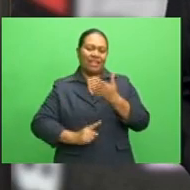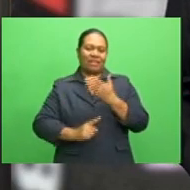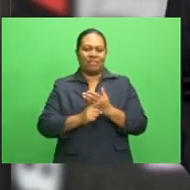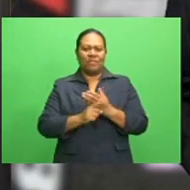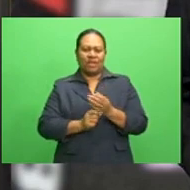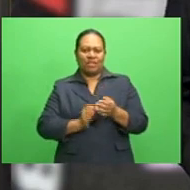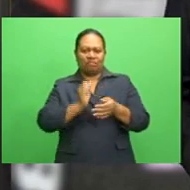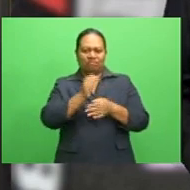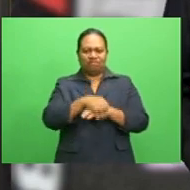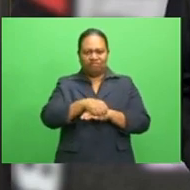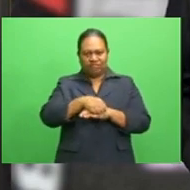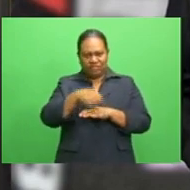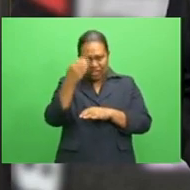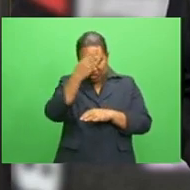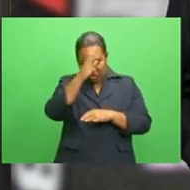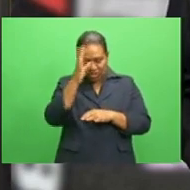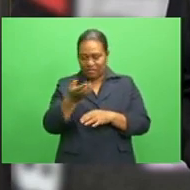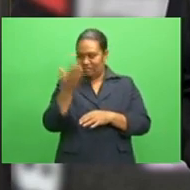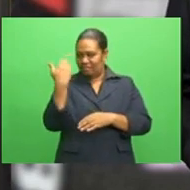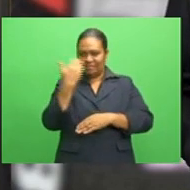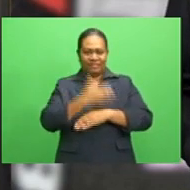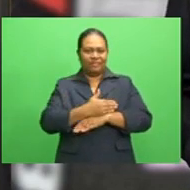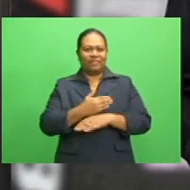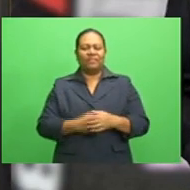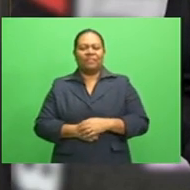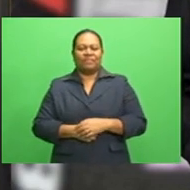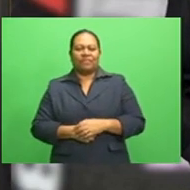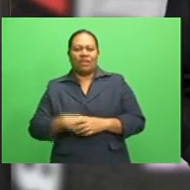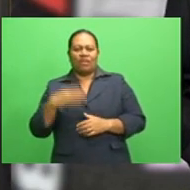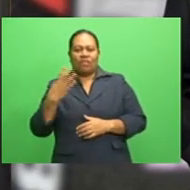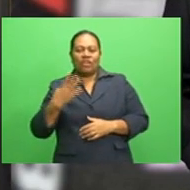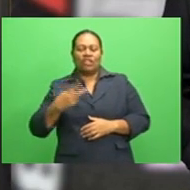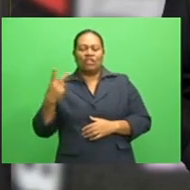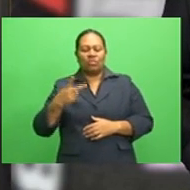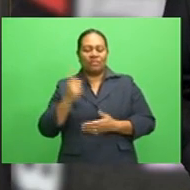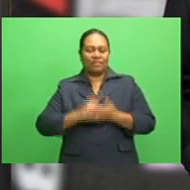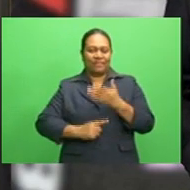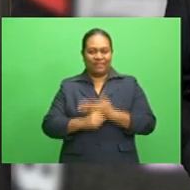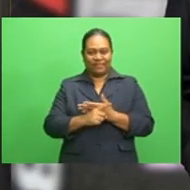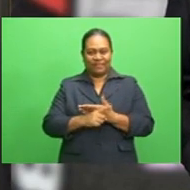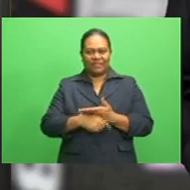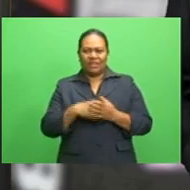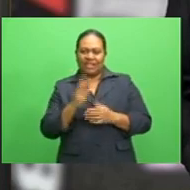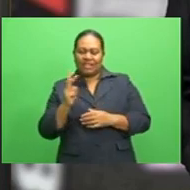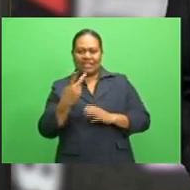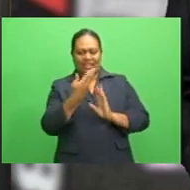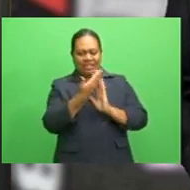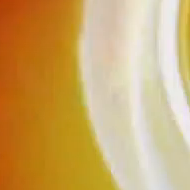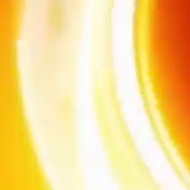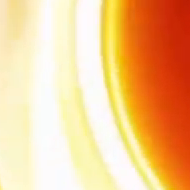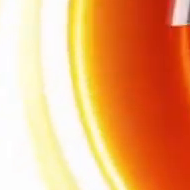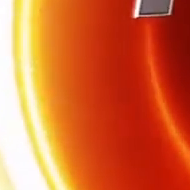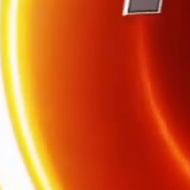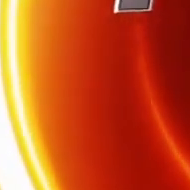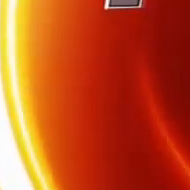Sharks last night. The Eels edged the Cronulla 14-12 to share the second spot on the ladder with the Storm.